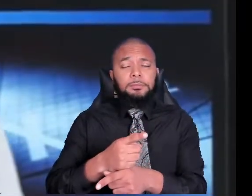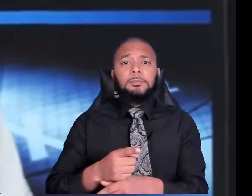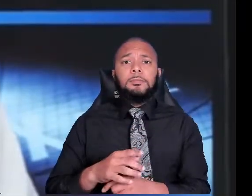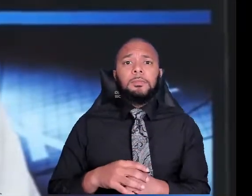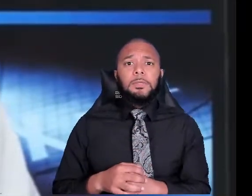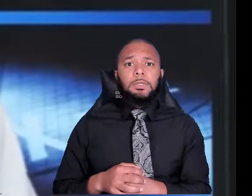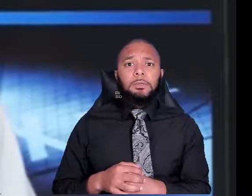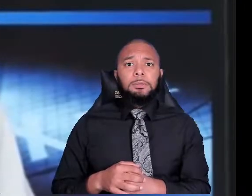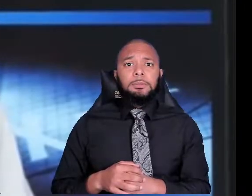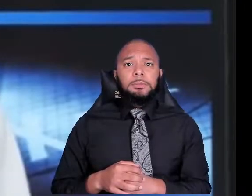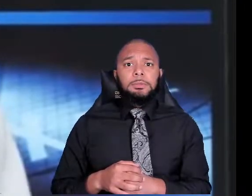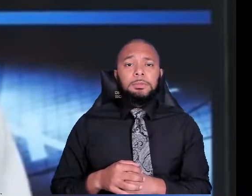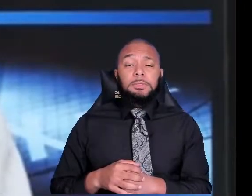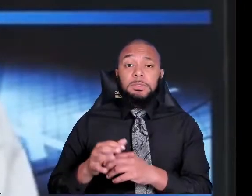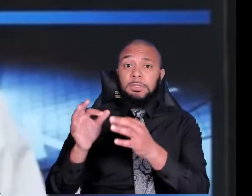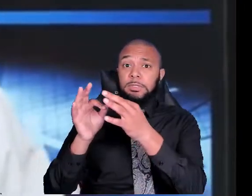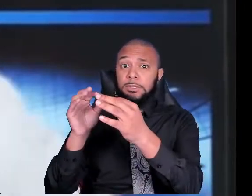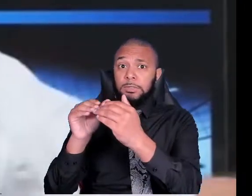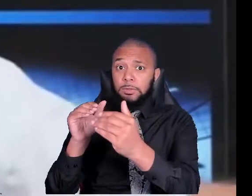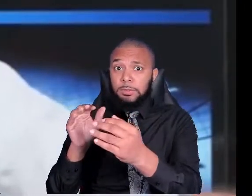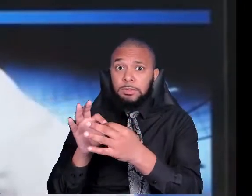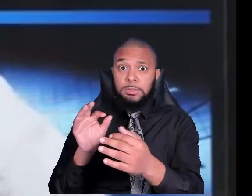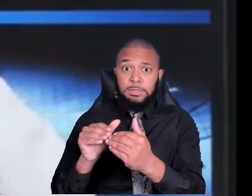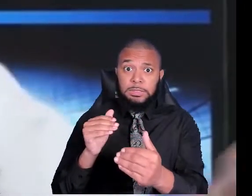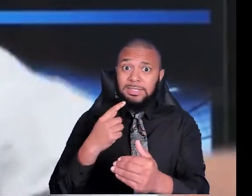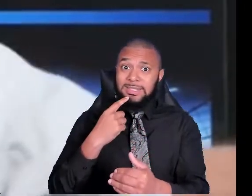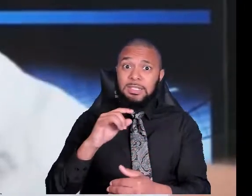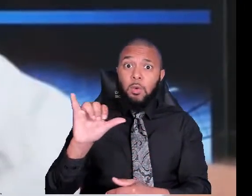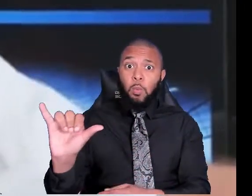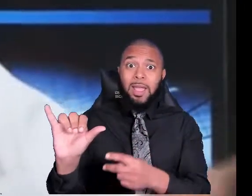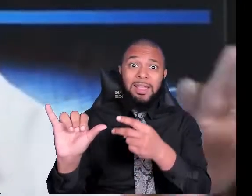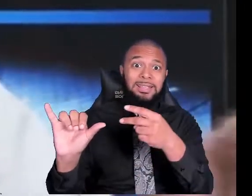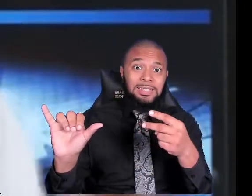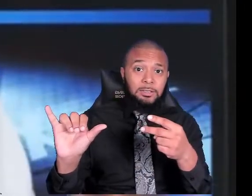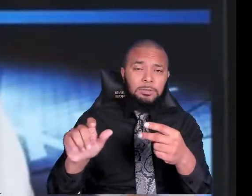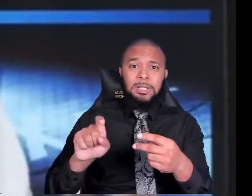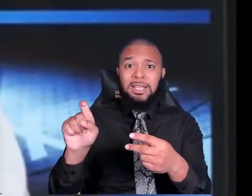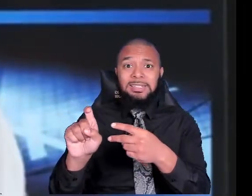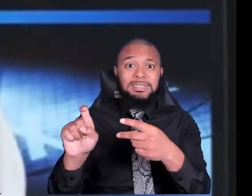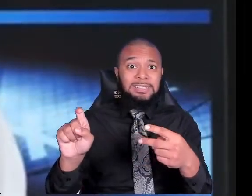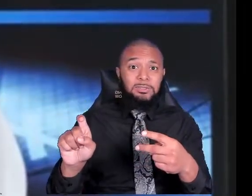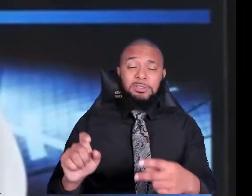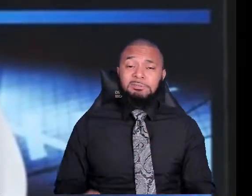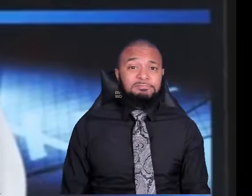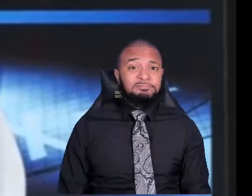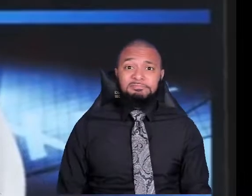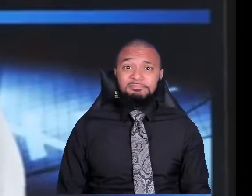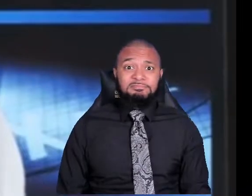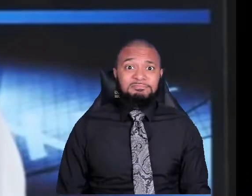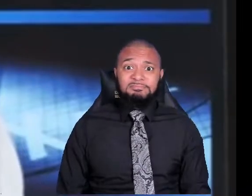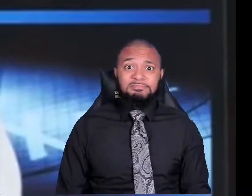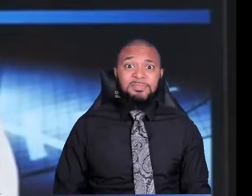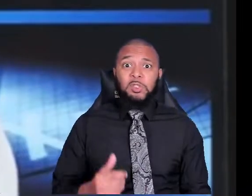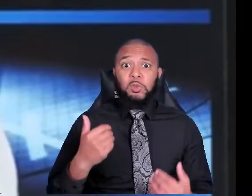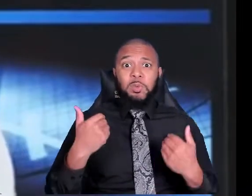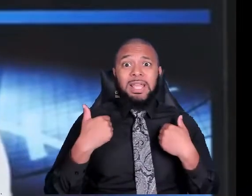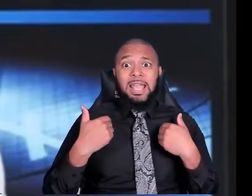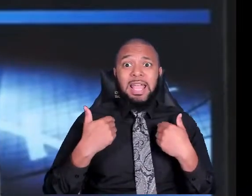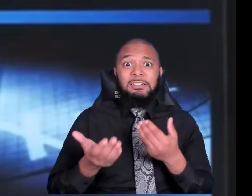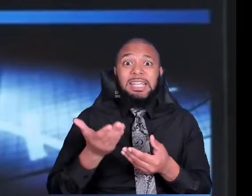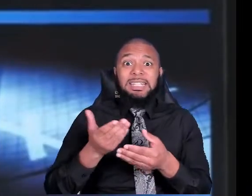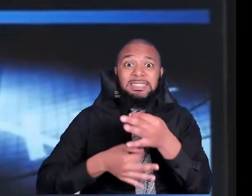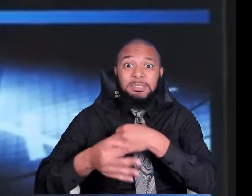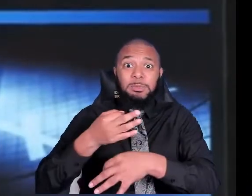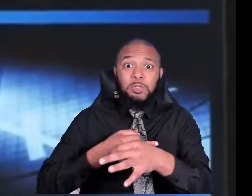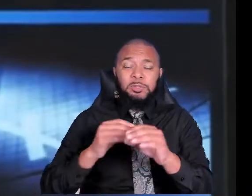Neither one of those equations says y equals or x equals. So we don't have a handy substitute for x